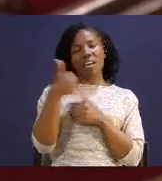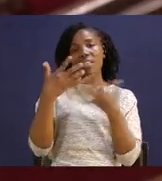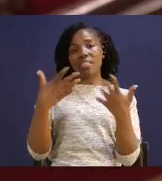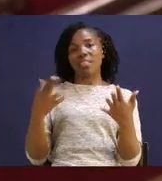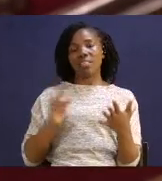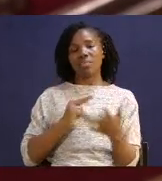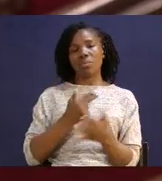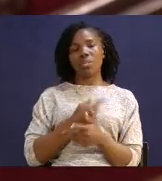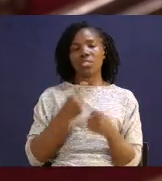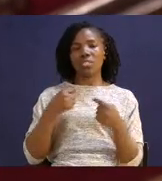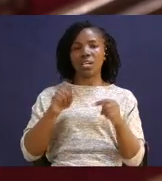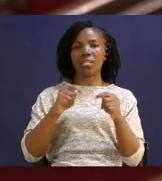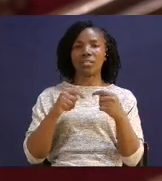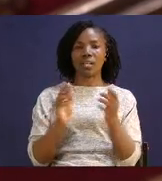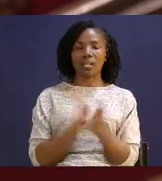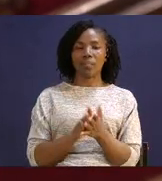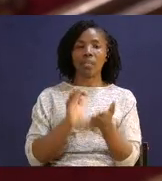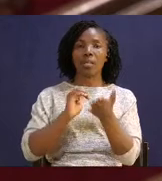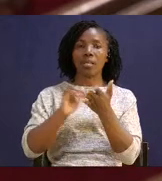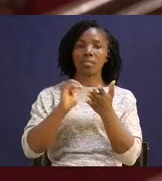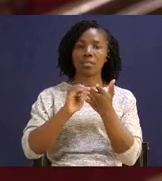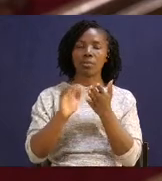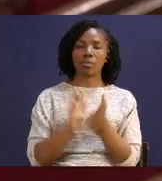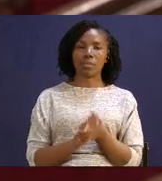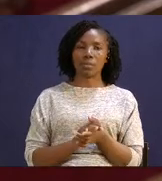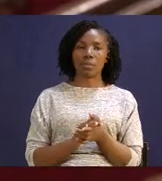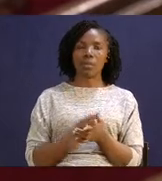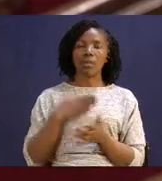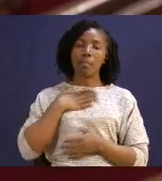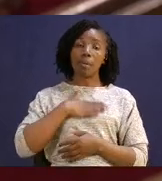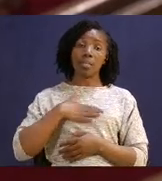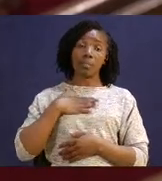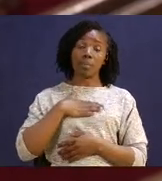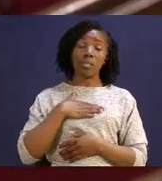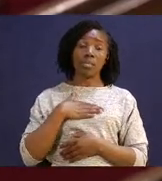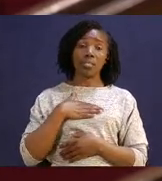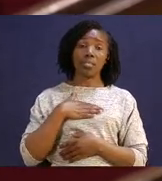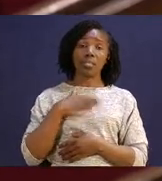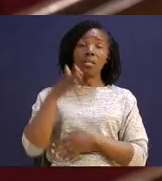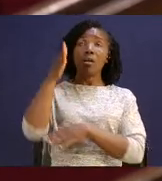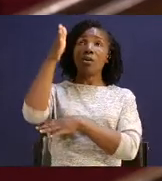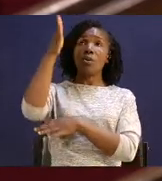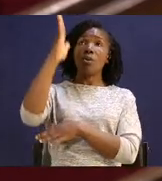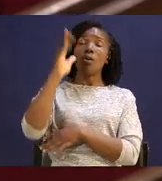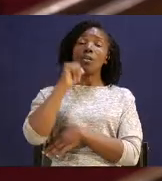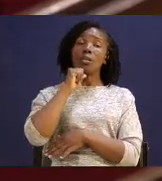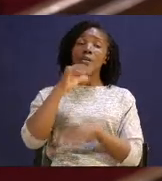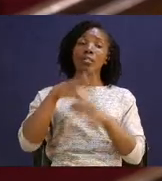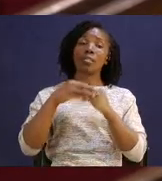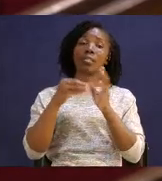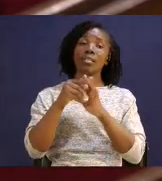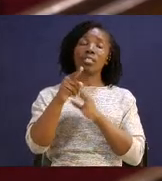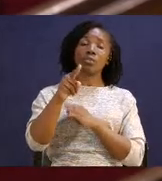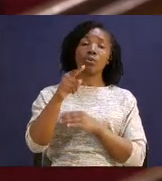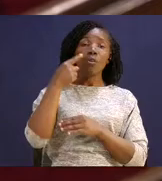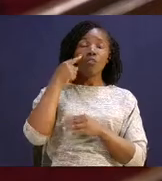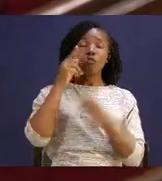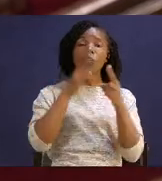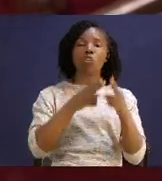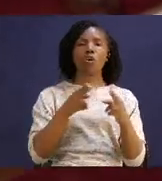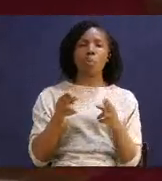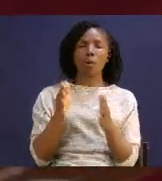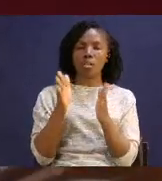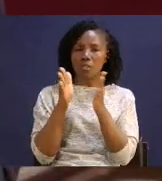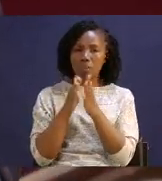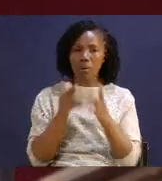Tunajitetea. Are you getting me? Please, you are not put on this planet to survive. You